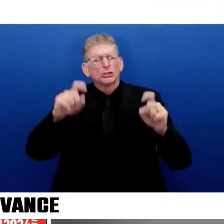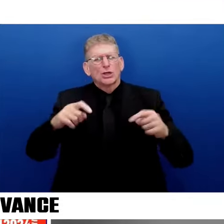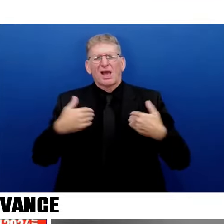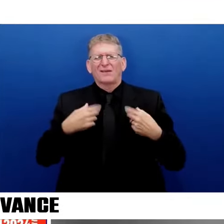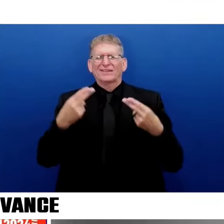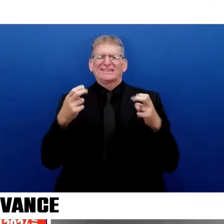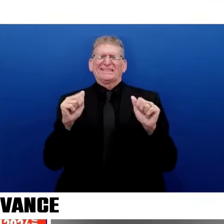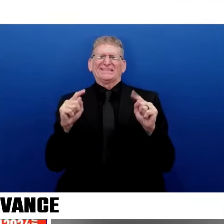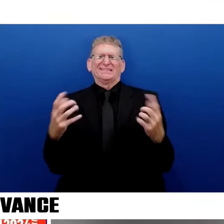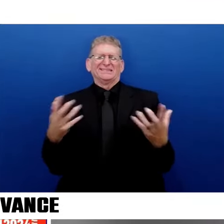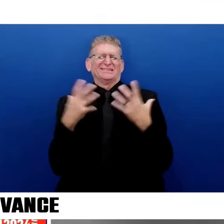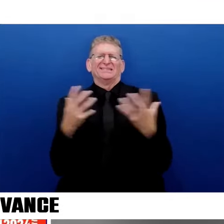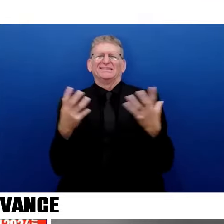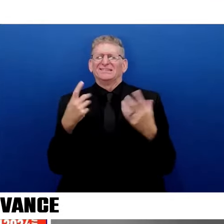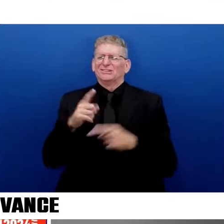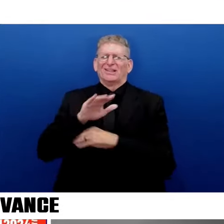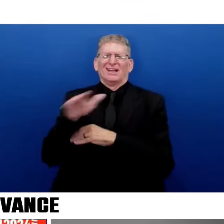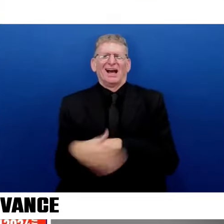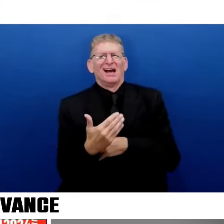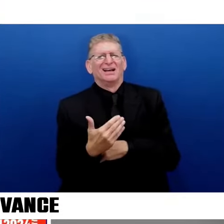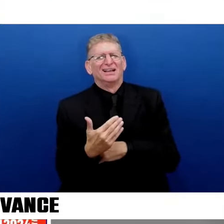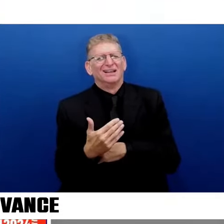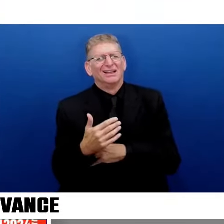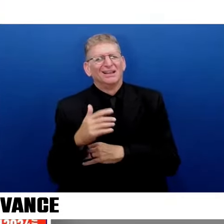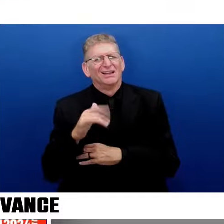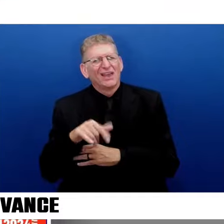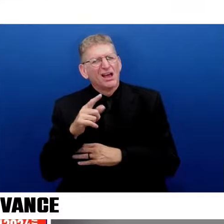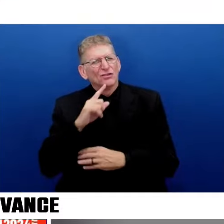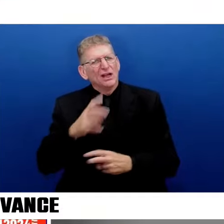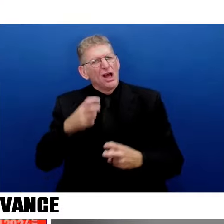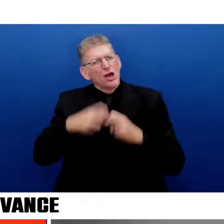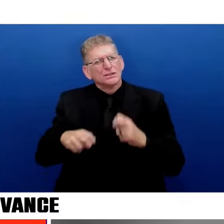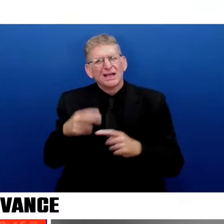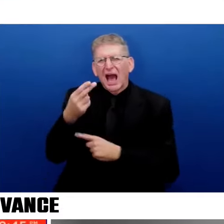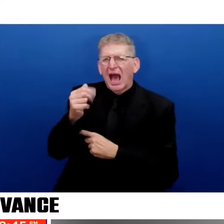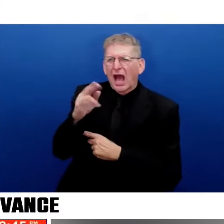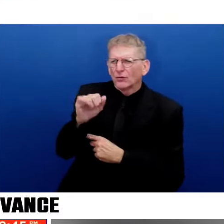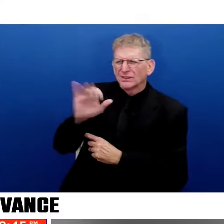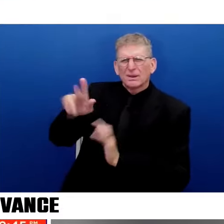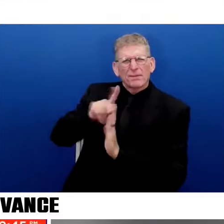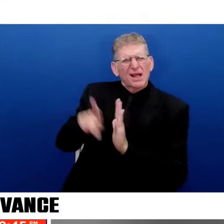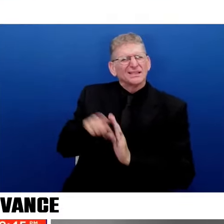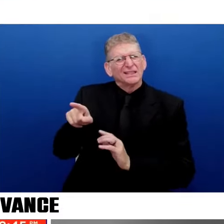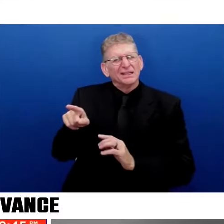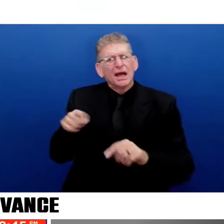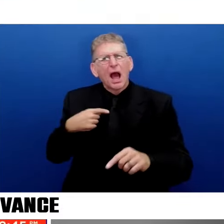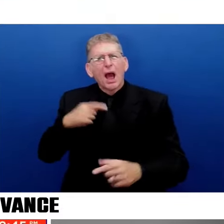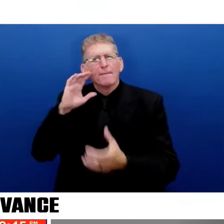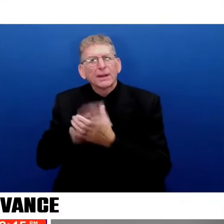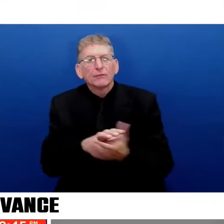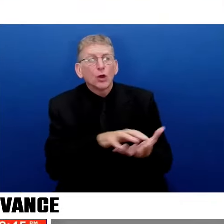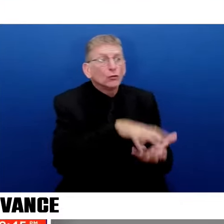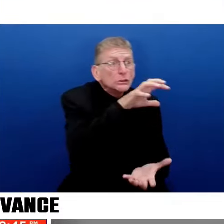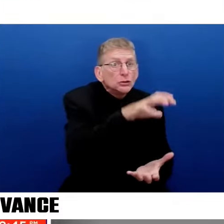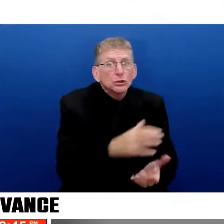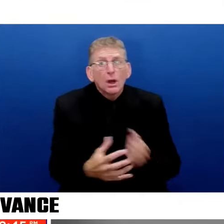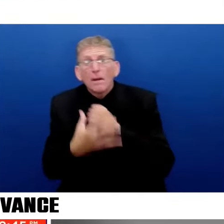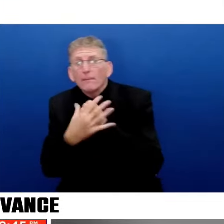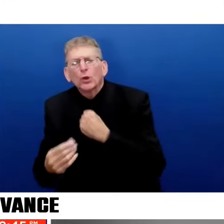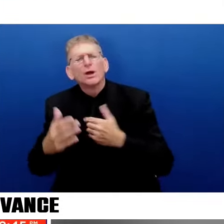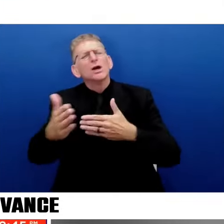policies. I believe that whether you're rich or poor, you ought to be able to afford a nice meal for your family. That's gotten harder because of Kamala